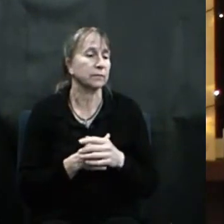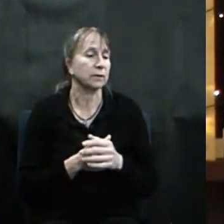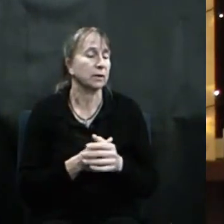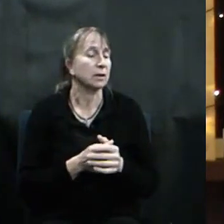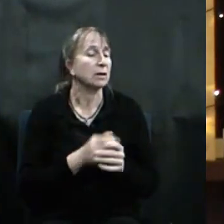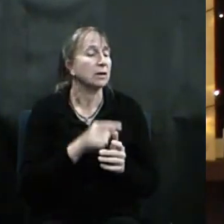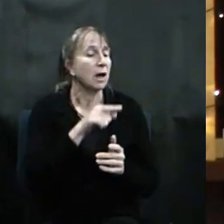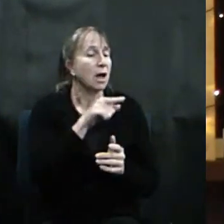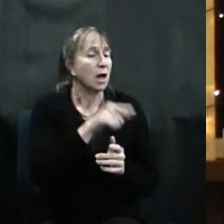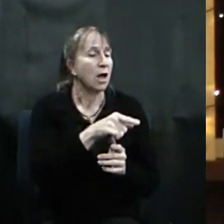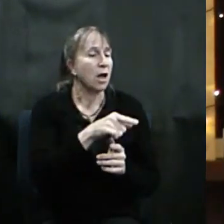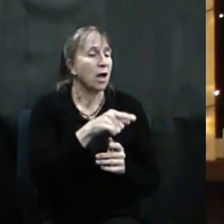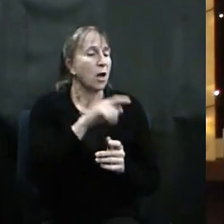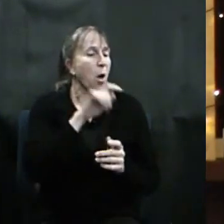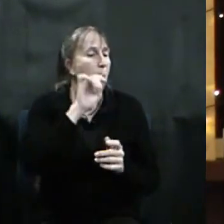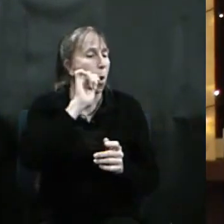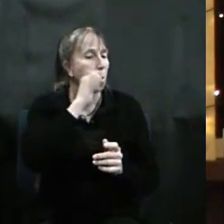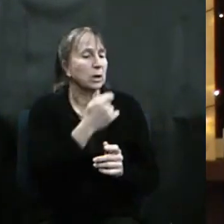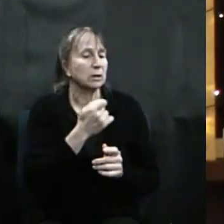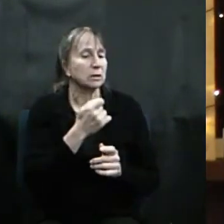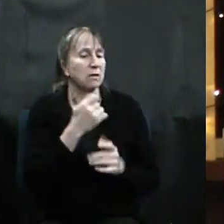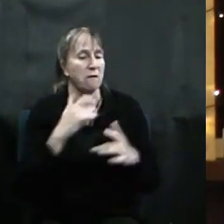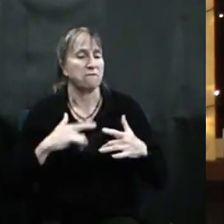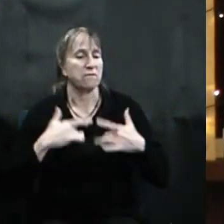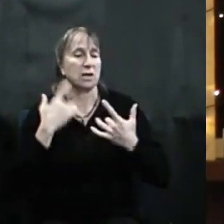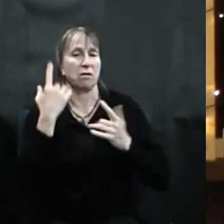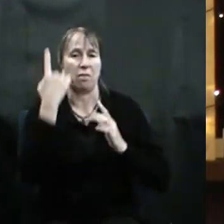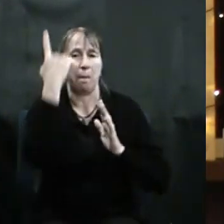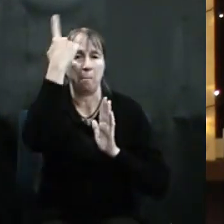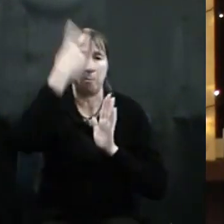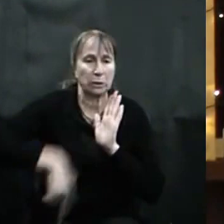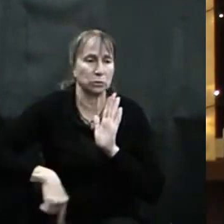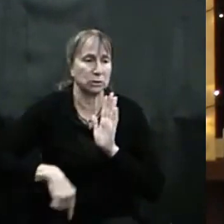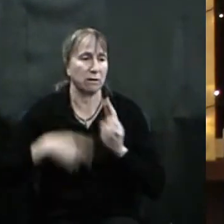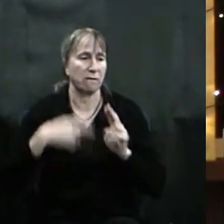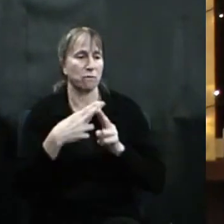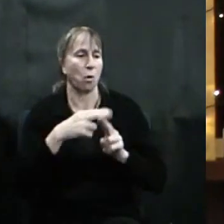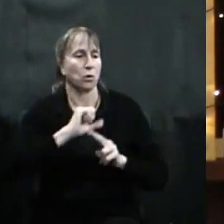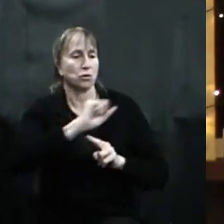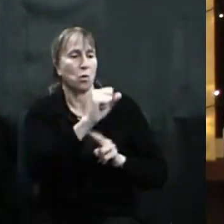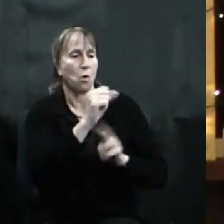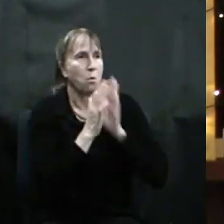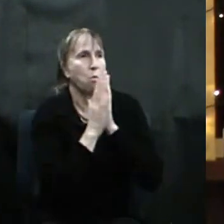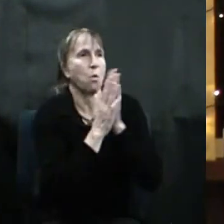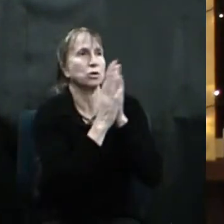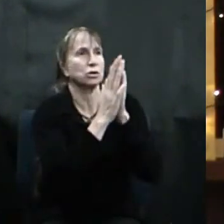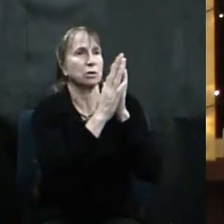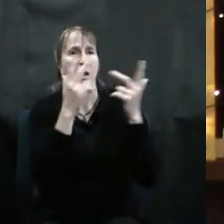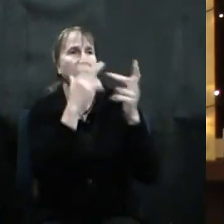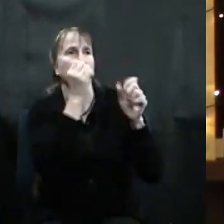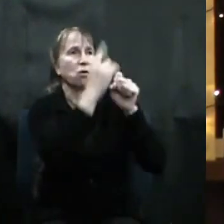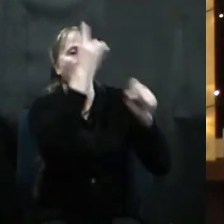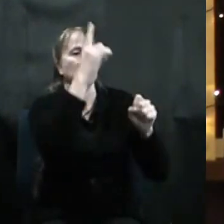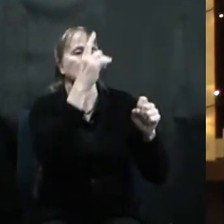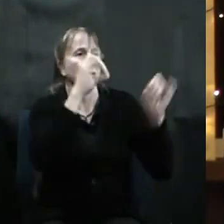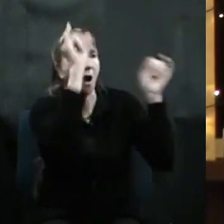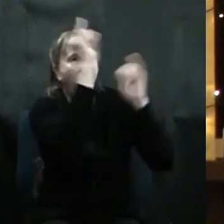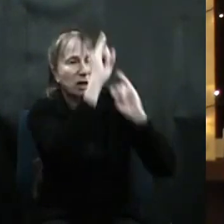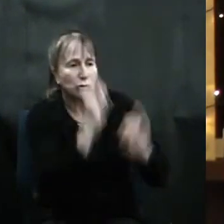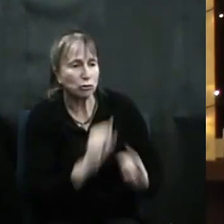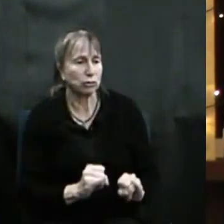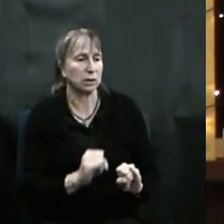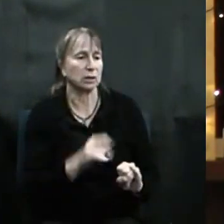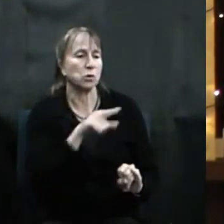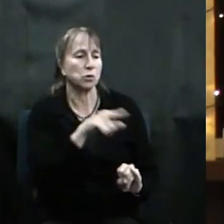you, and you shall bear the penalty for your sinful idolatry, and you shall know that I am the